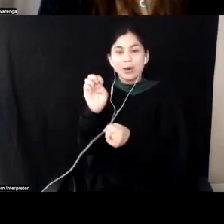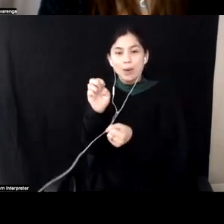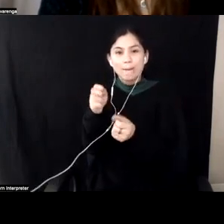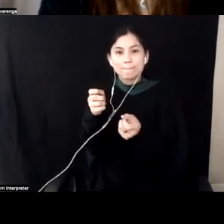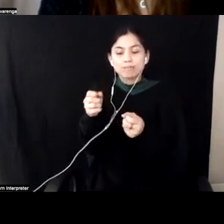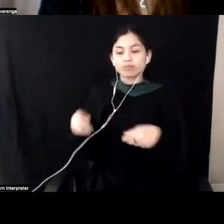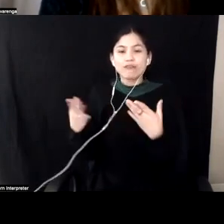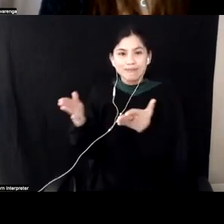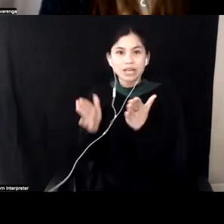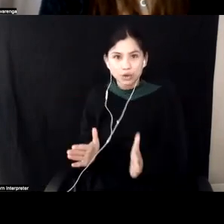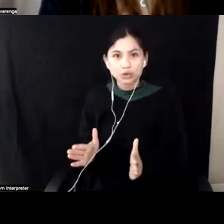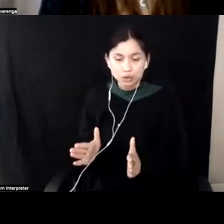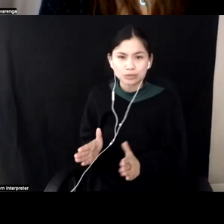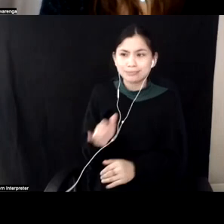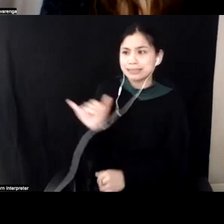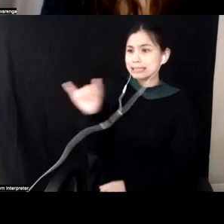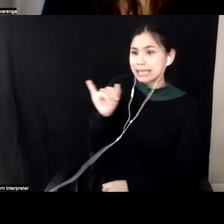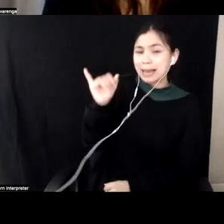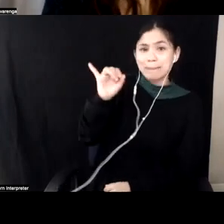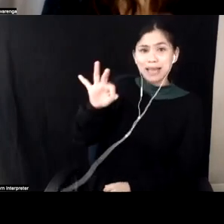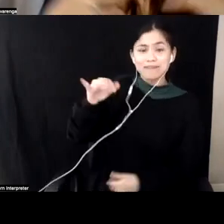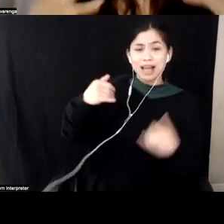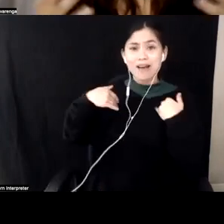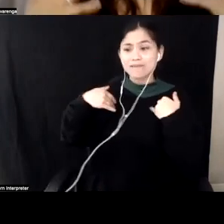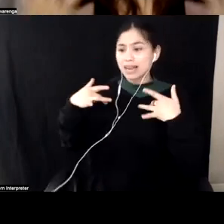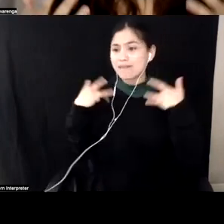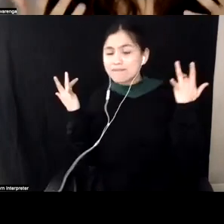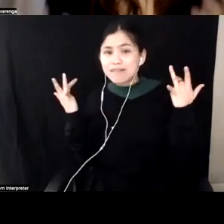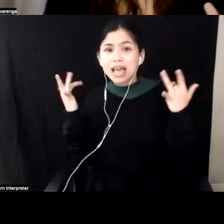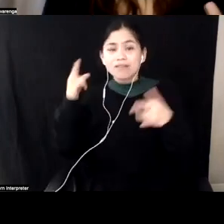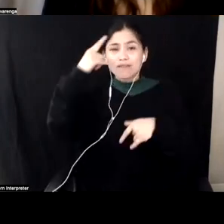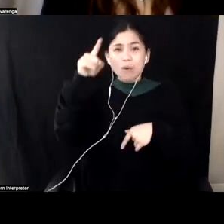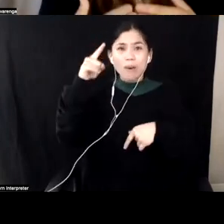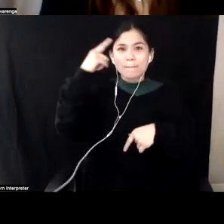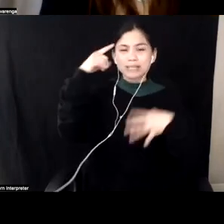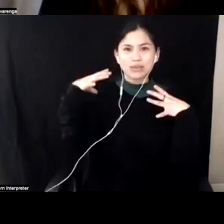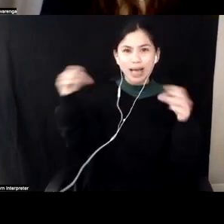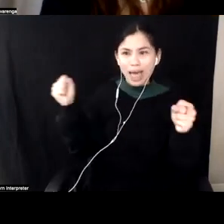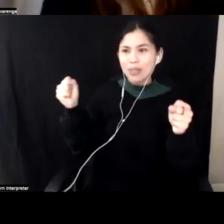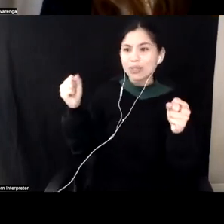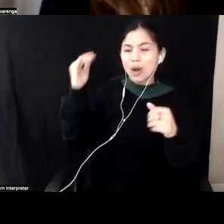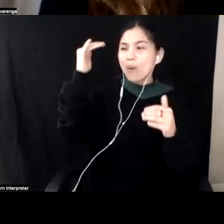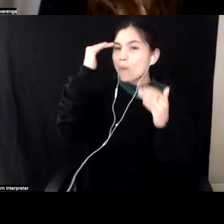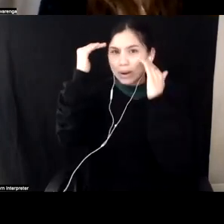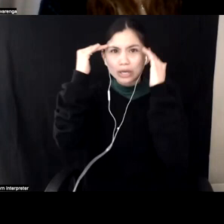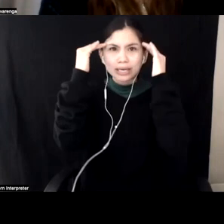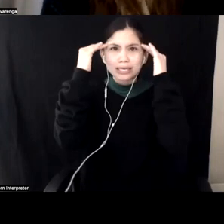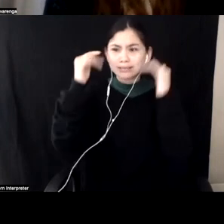any events that are sponsored through kind of that mental health awareness, your rights are there.